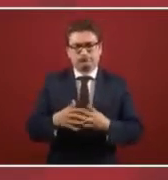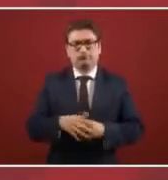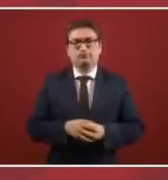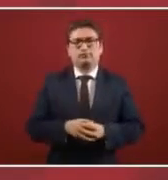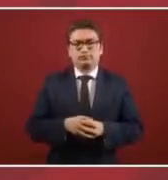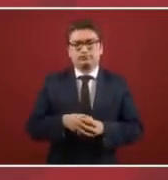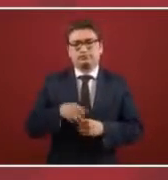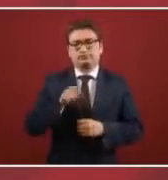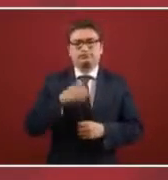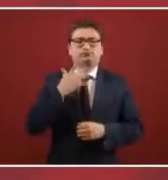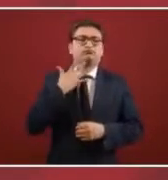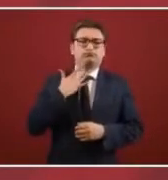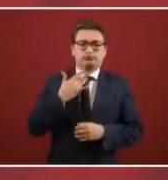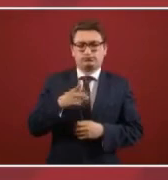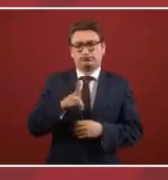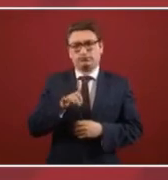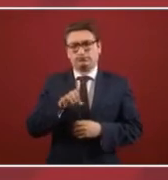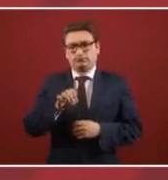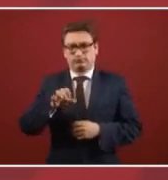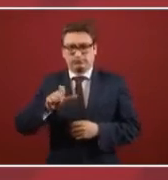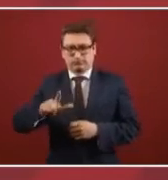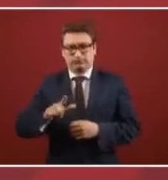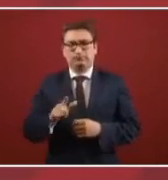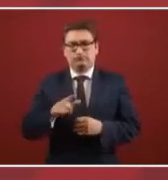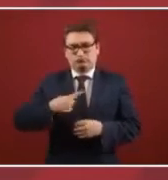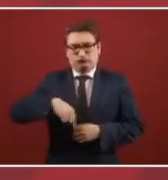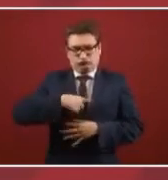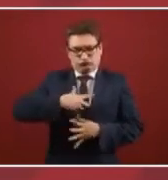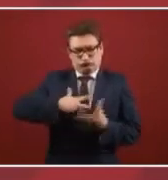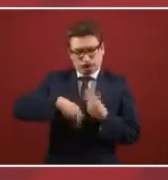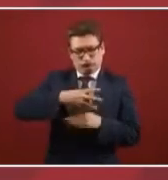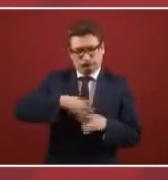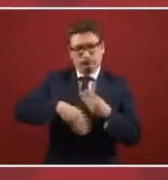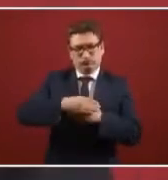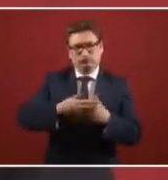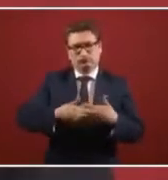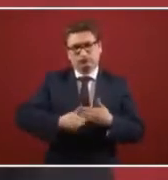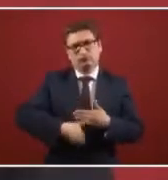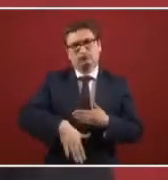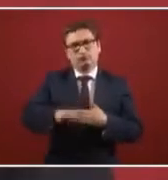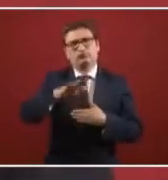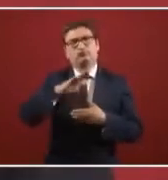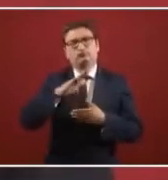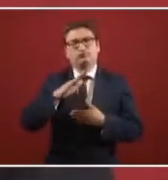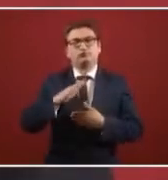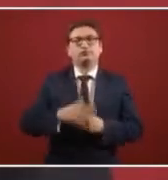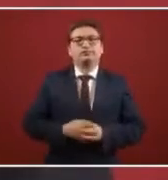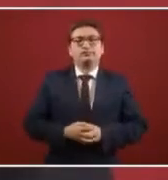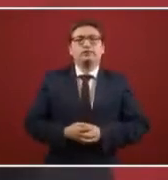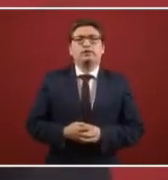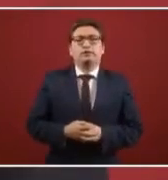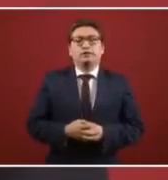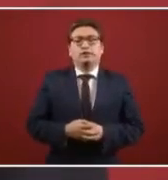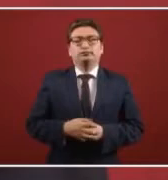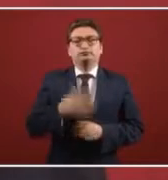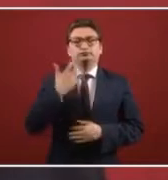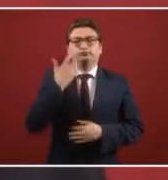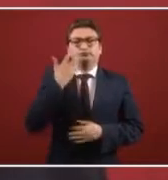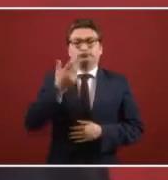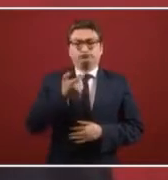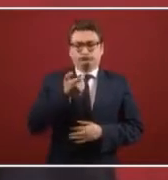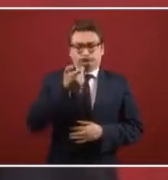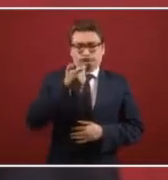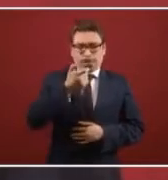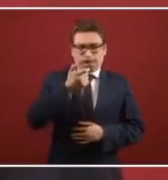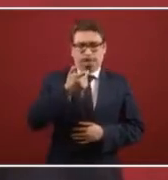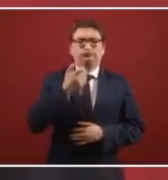gasolinas, en diésel, in gas, podamos diesel, and we'll en be mediano able plazo to, bajar in the en short term términos or reales in los real precios terms, we'll